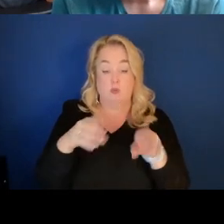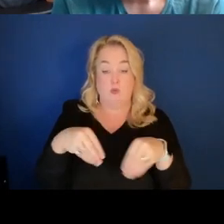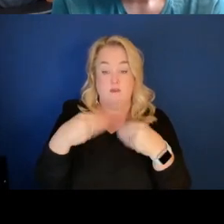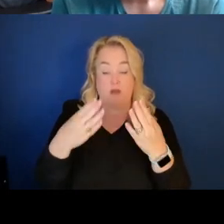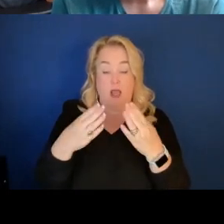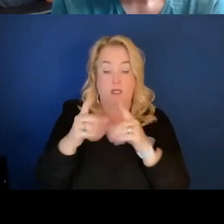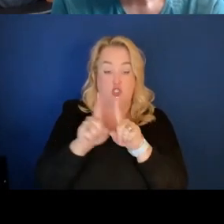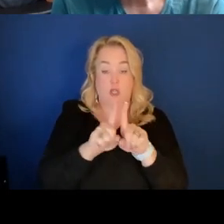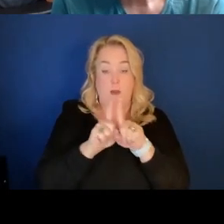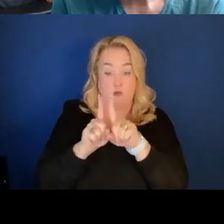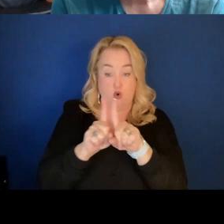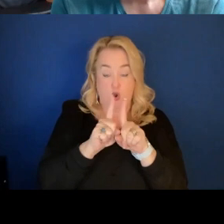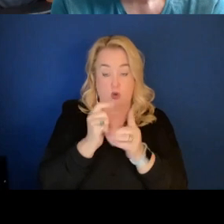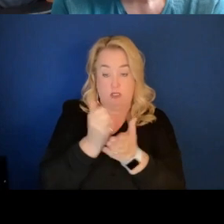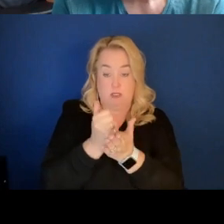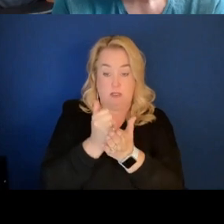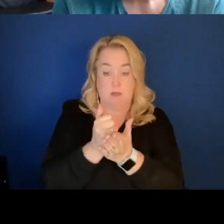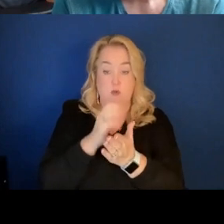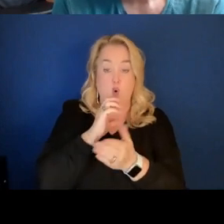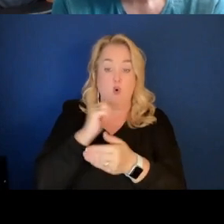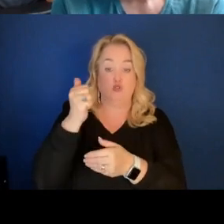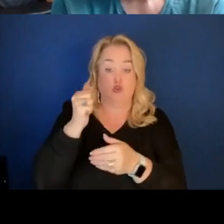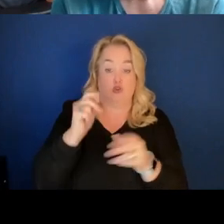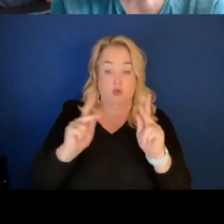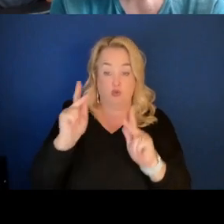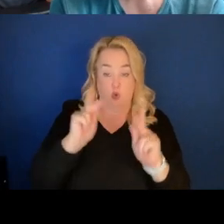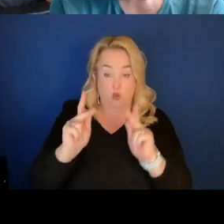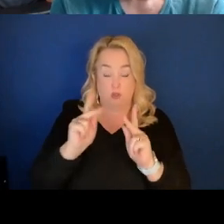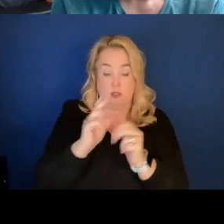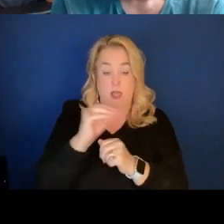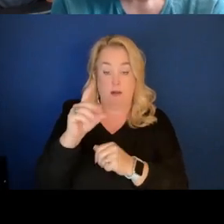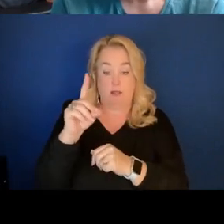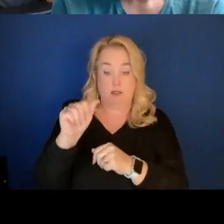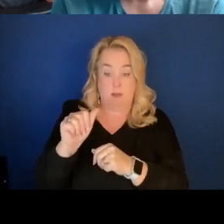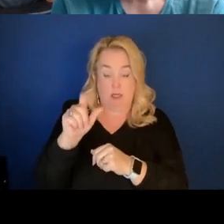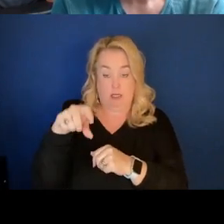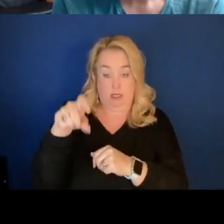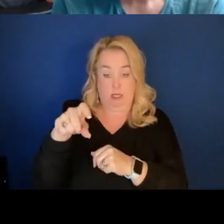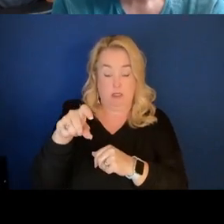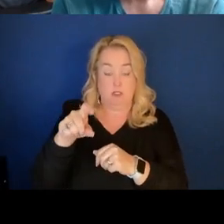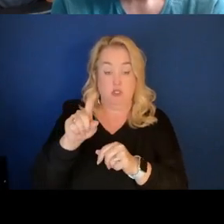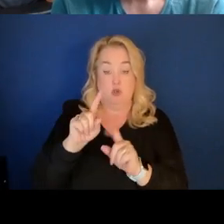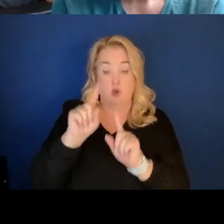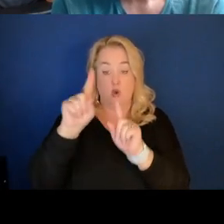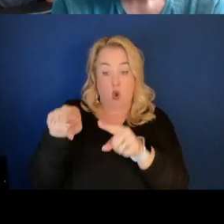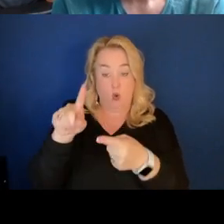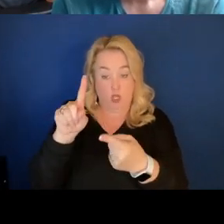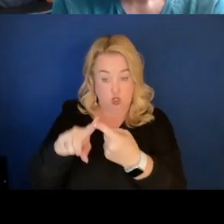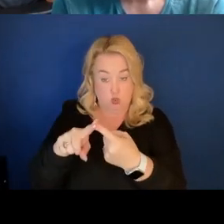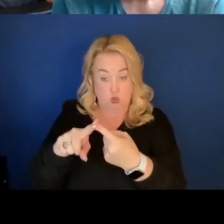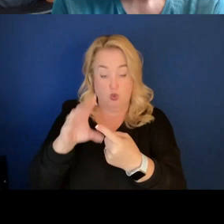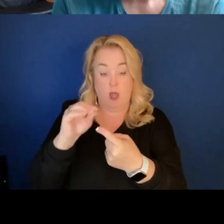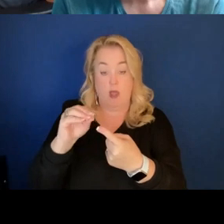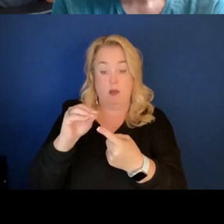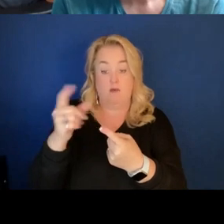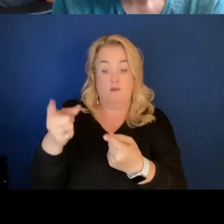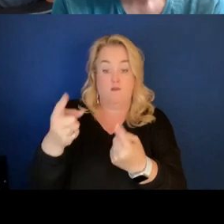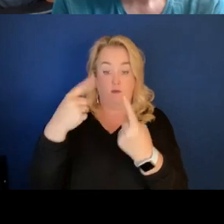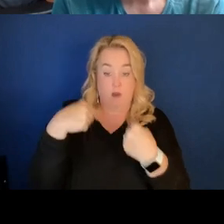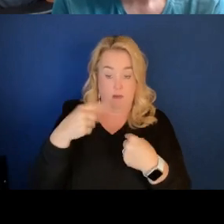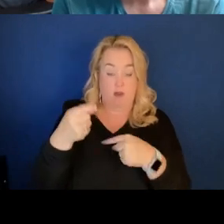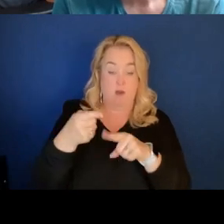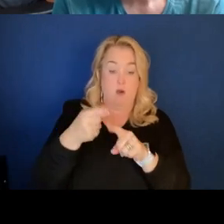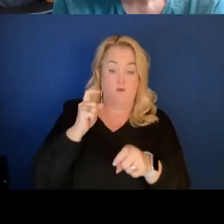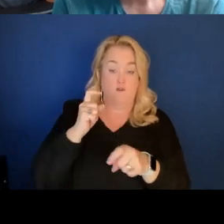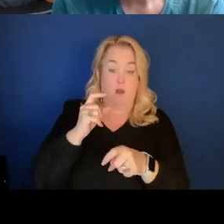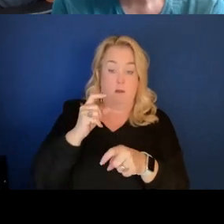chaperone assistance to accompany older adults and adults with disabilities in need to and from non-emergency medical